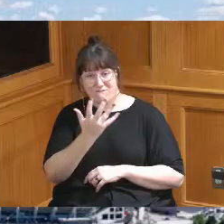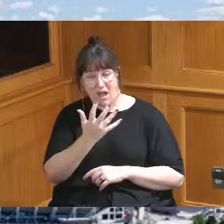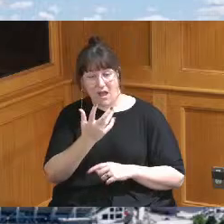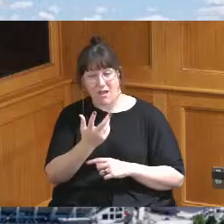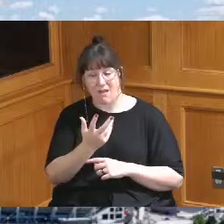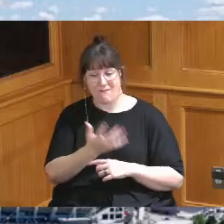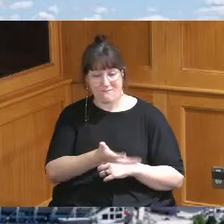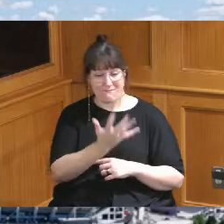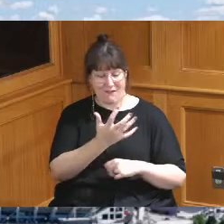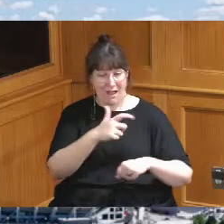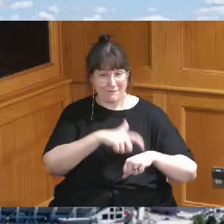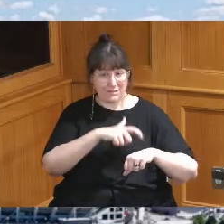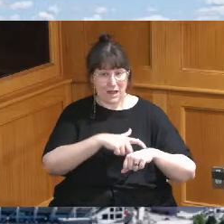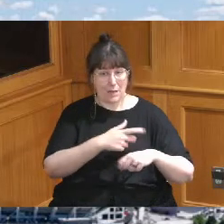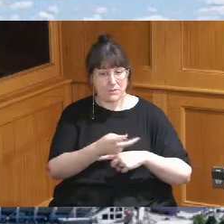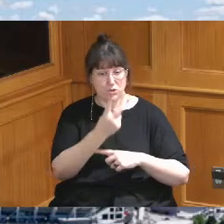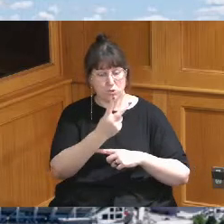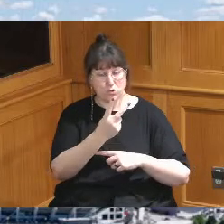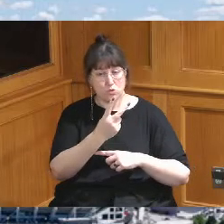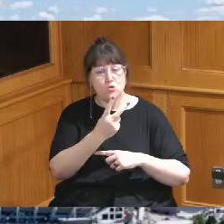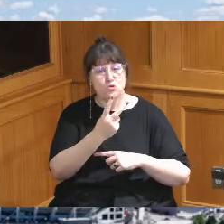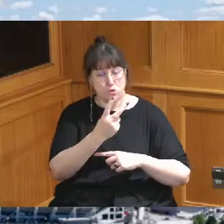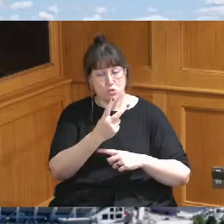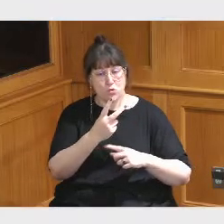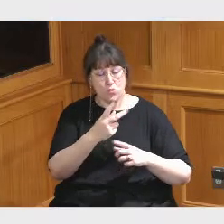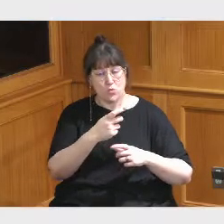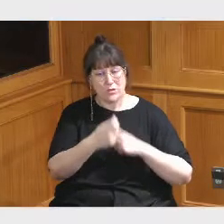term is 21 years.